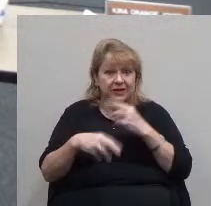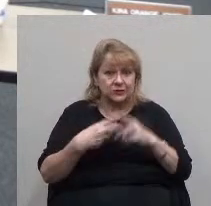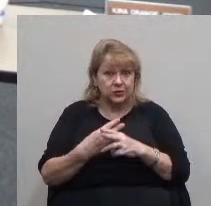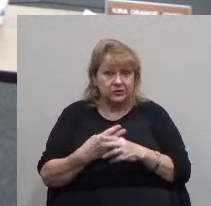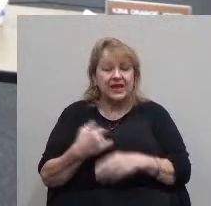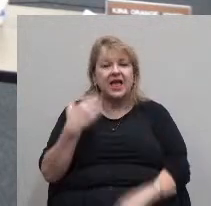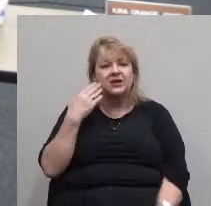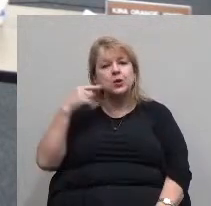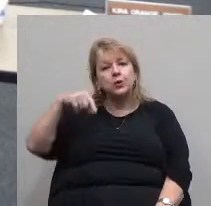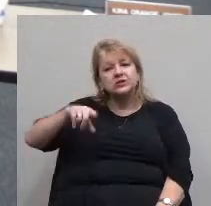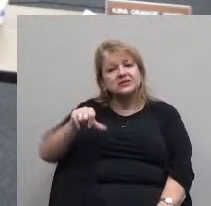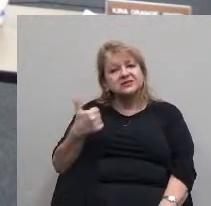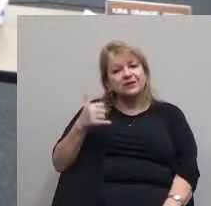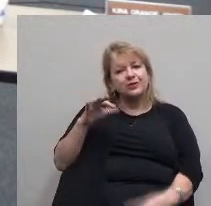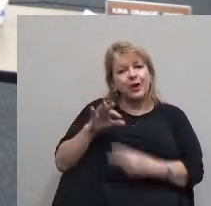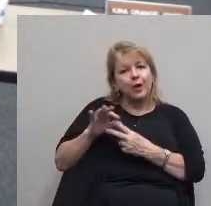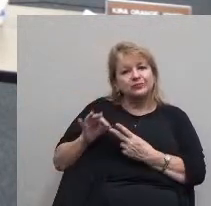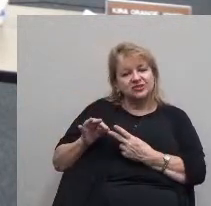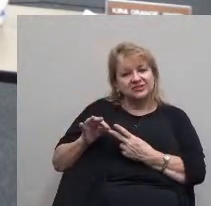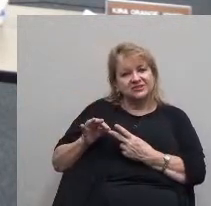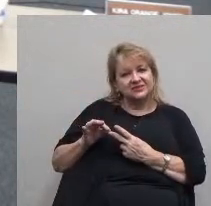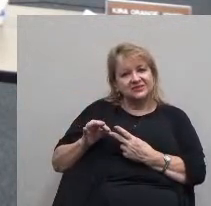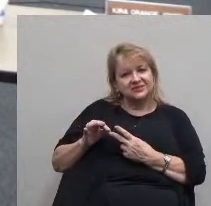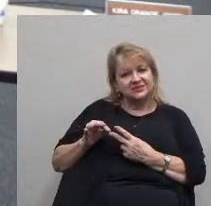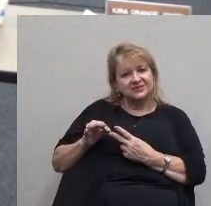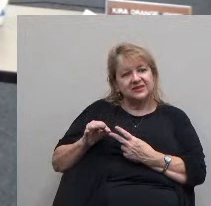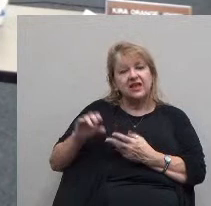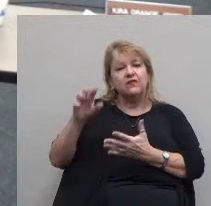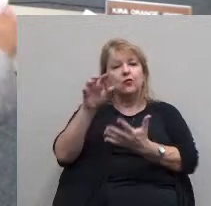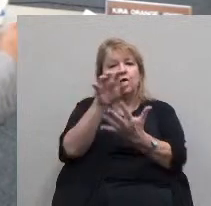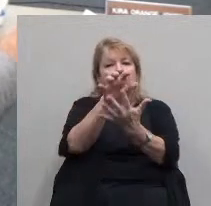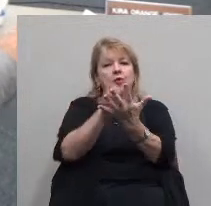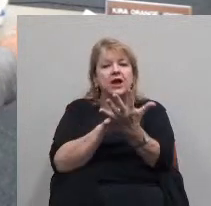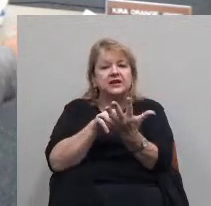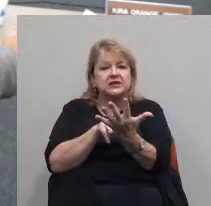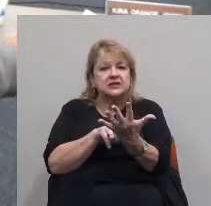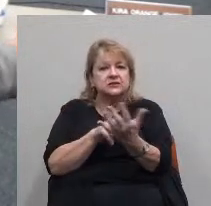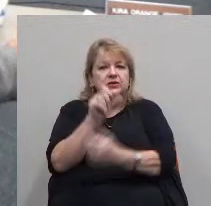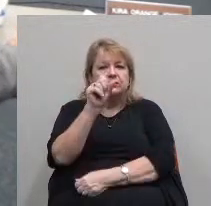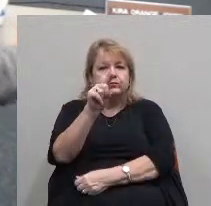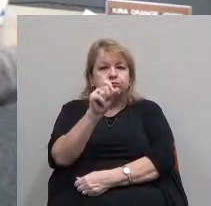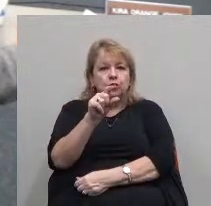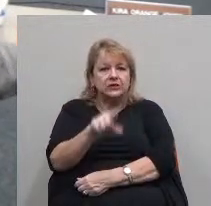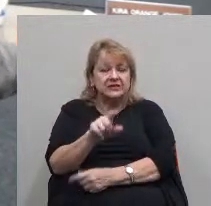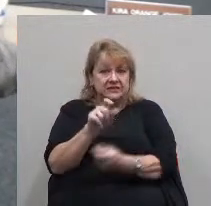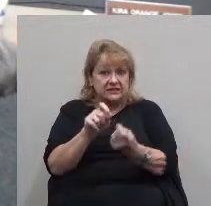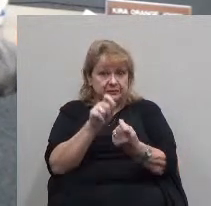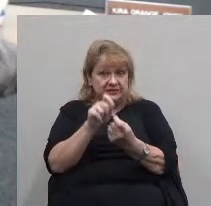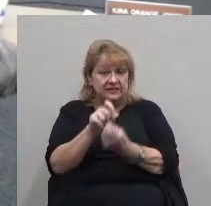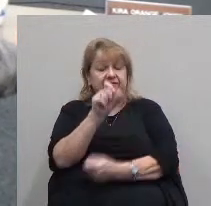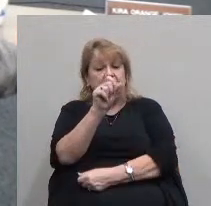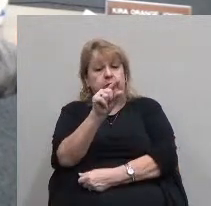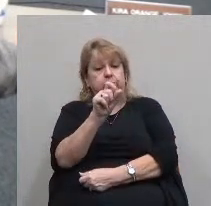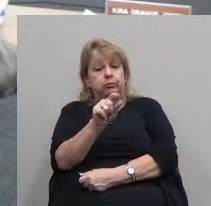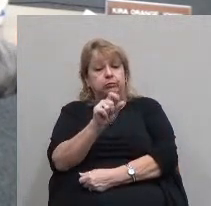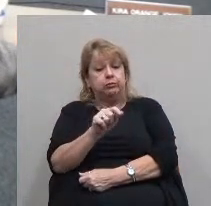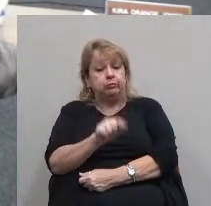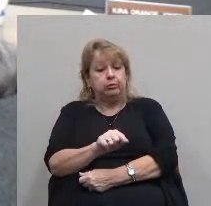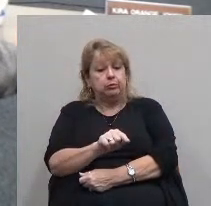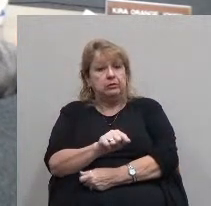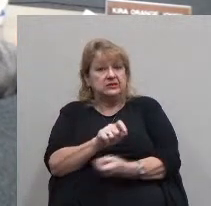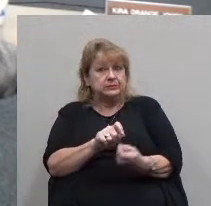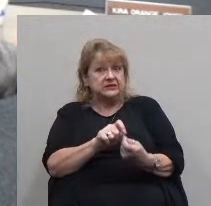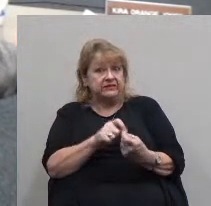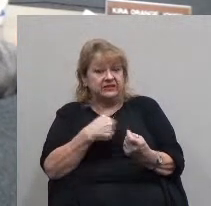one more option to look for, but if we're writing this with these bullets this specific, and if